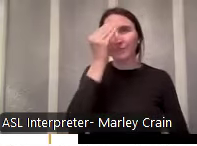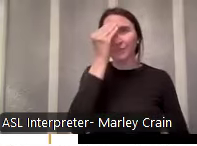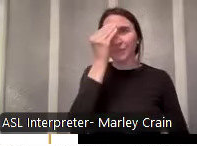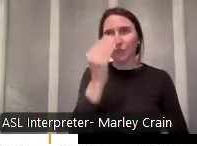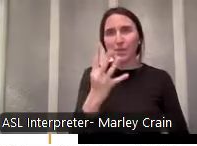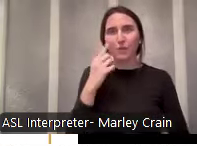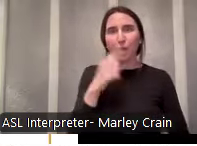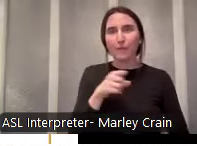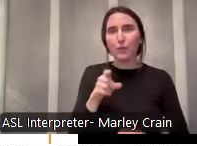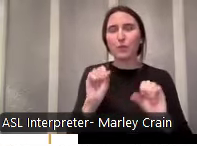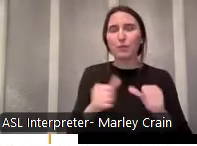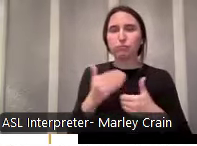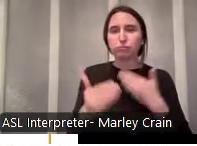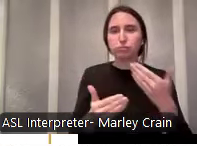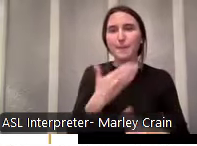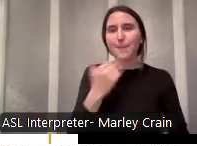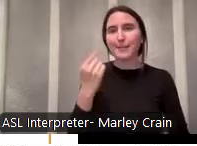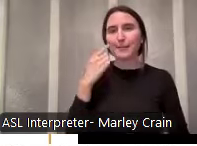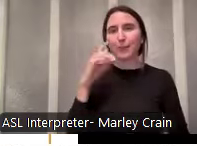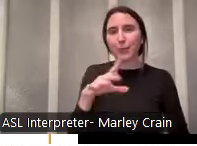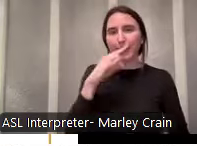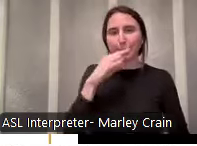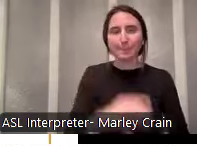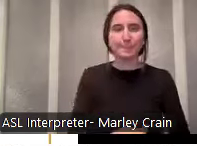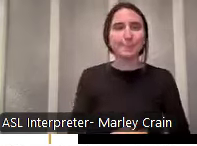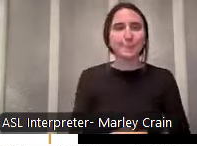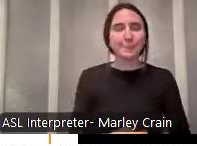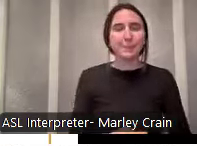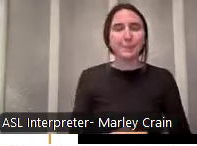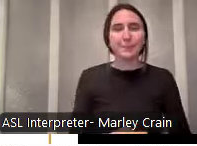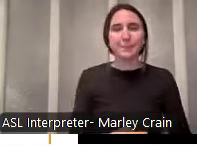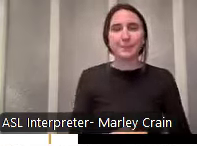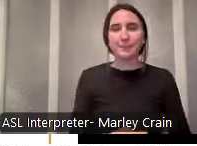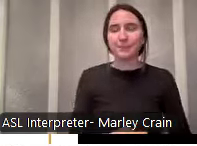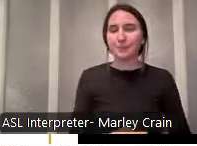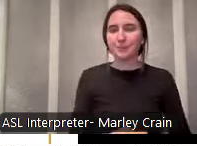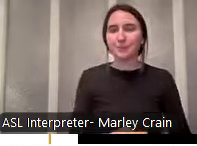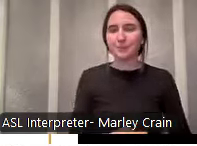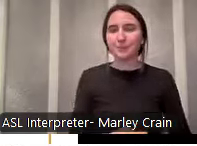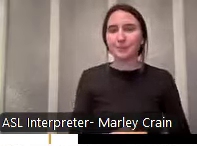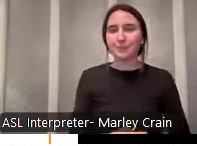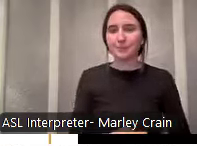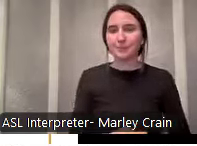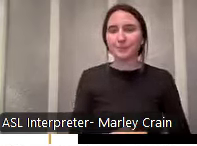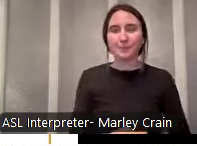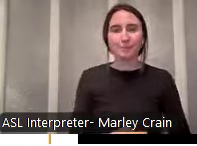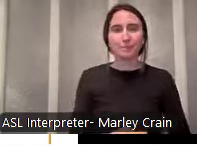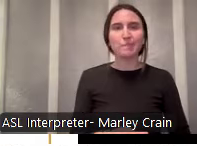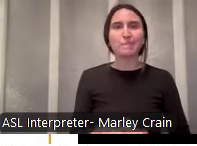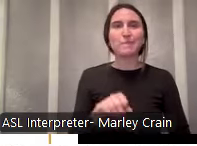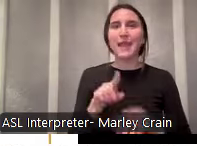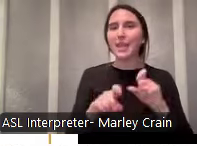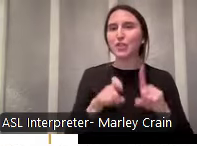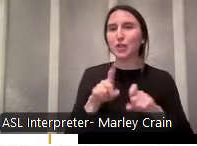your child. Okay. Finally, we'd like to have you do a survey about